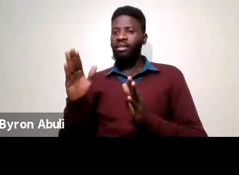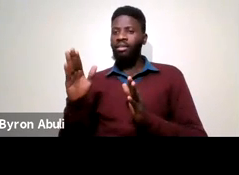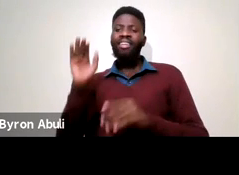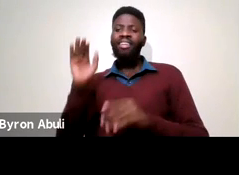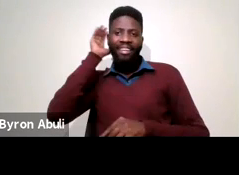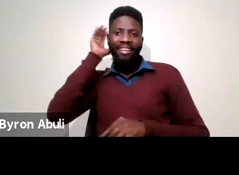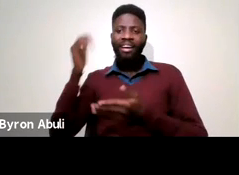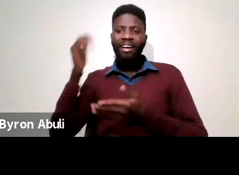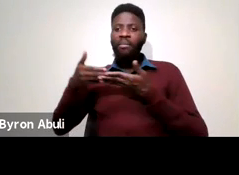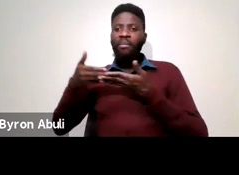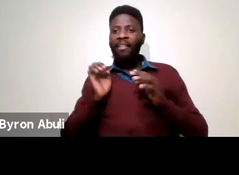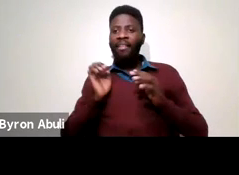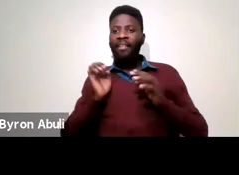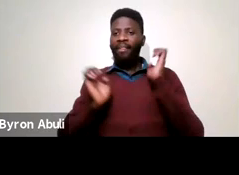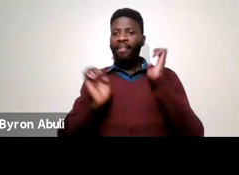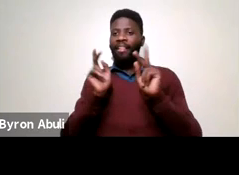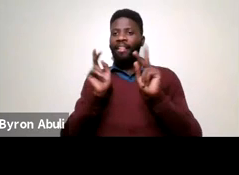nice.